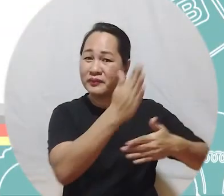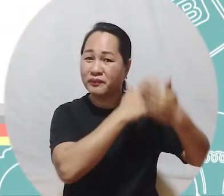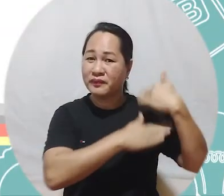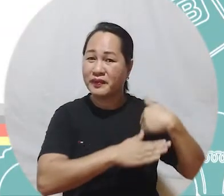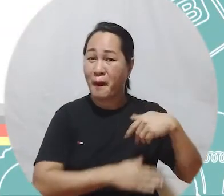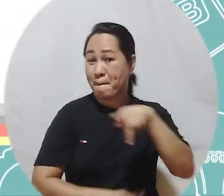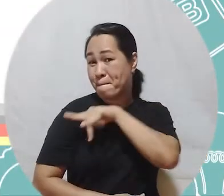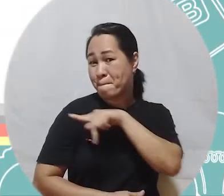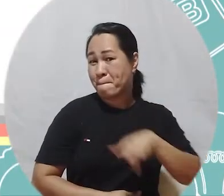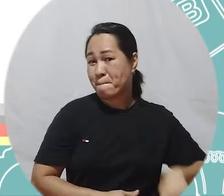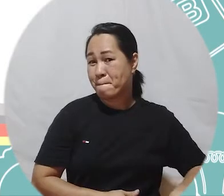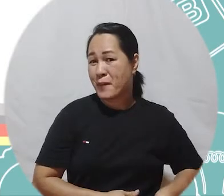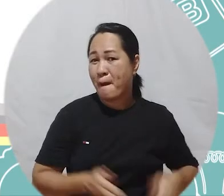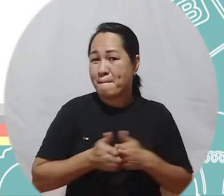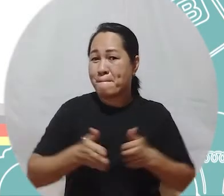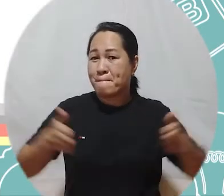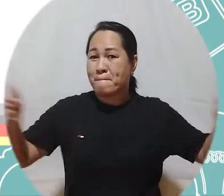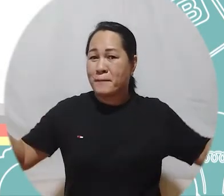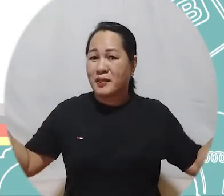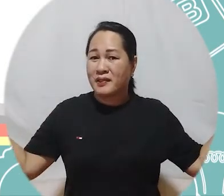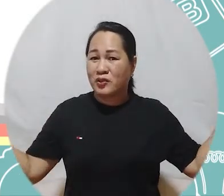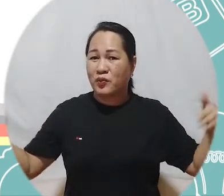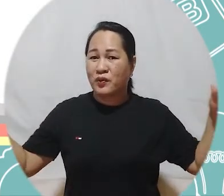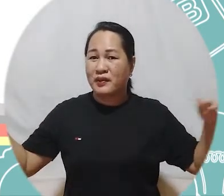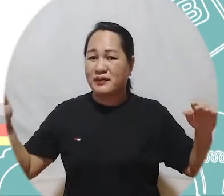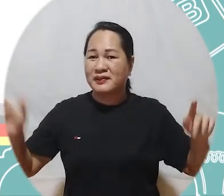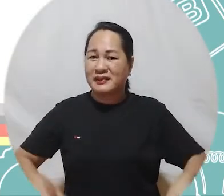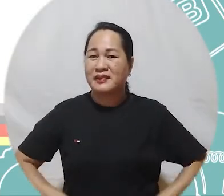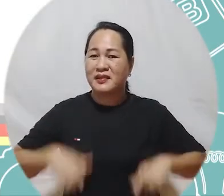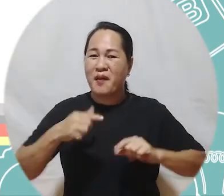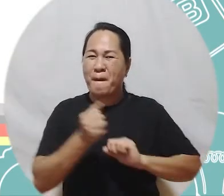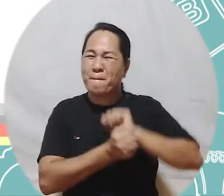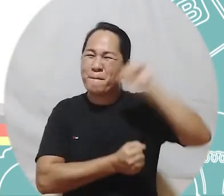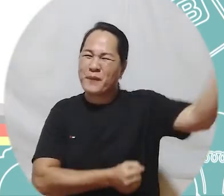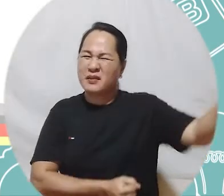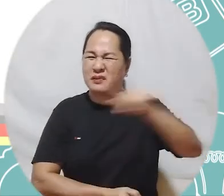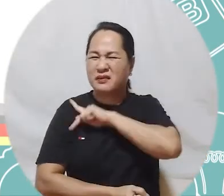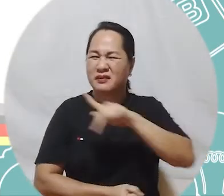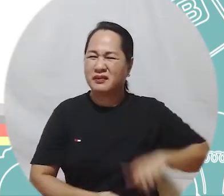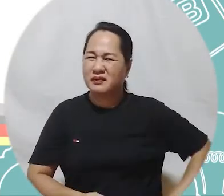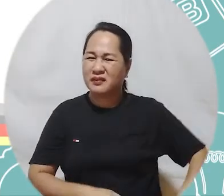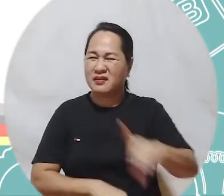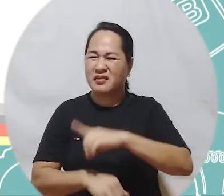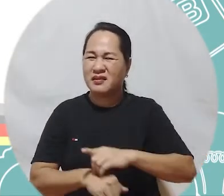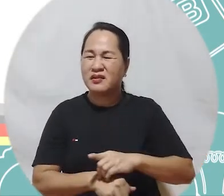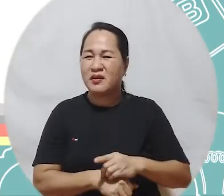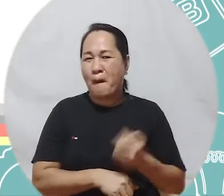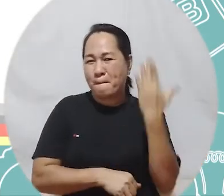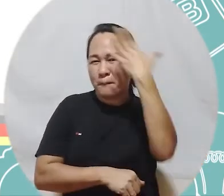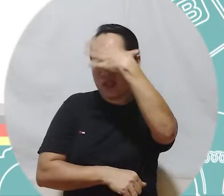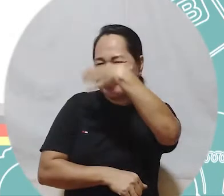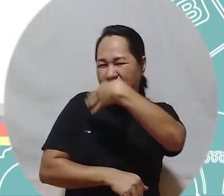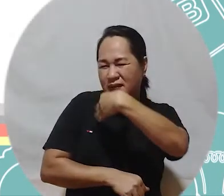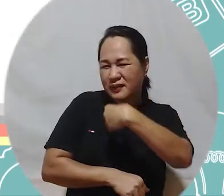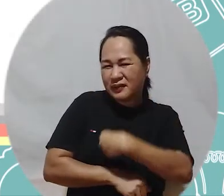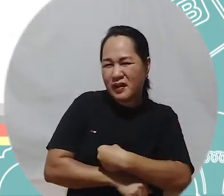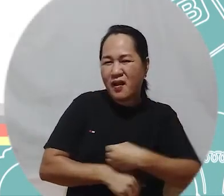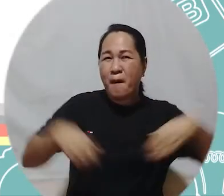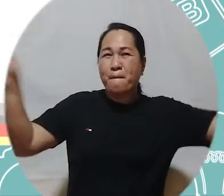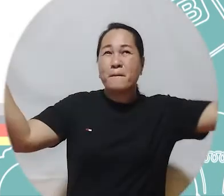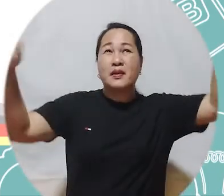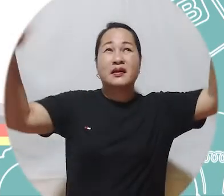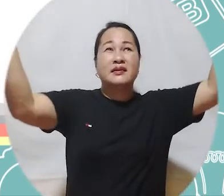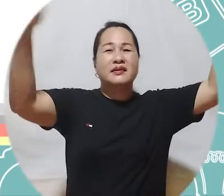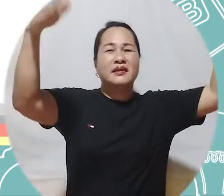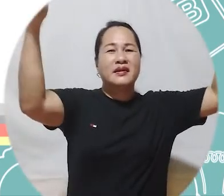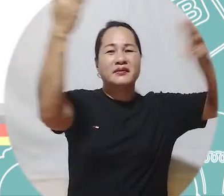Once upon a time, a princess with big wings lives in a faraway kingdom. She was known for looking so beautiful and for